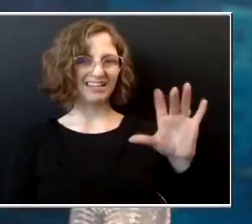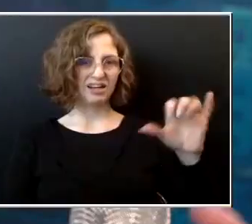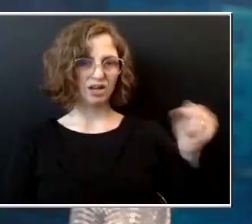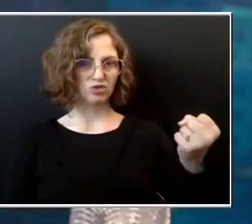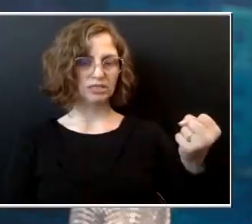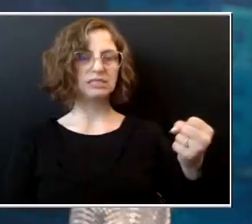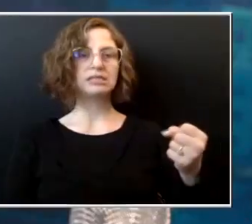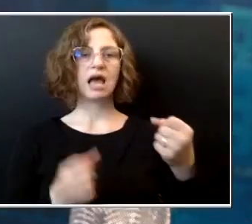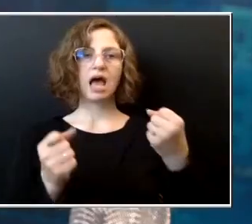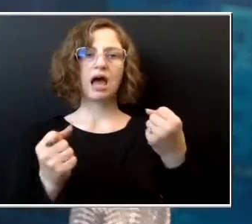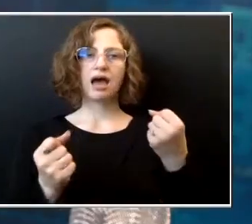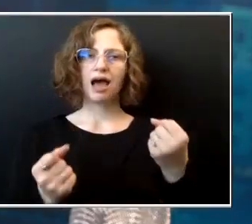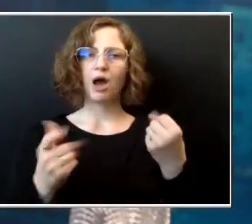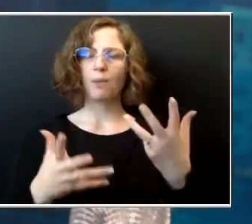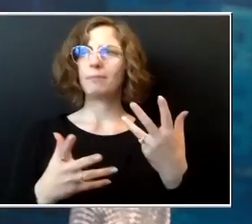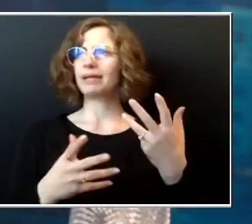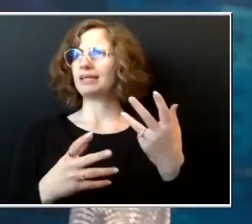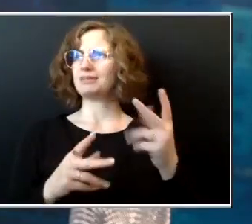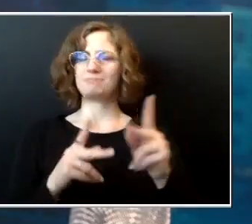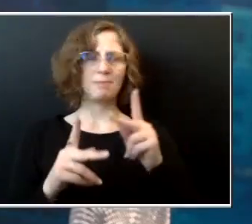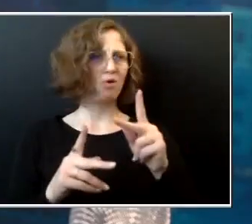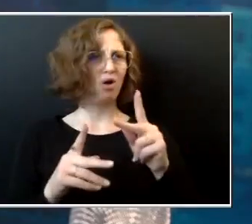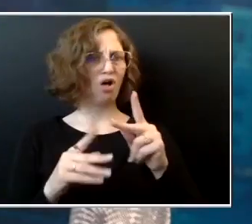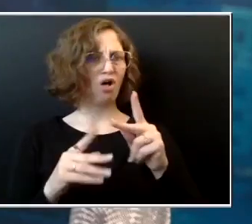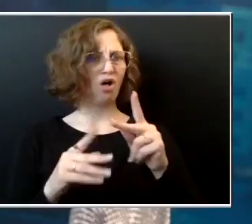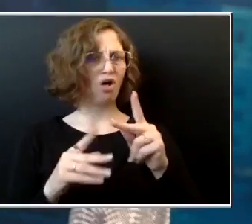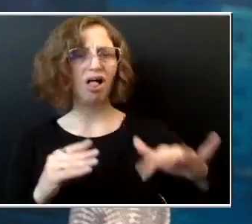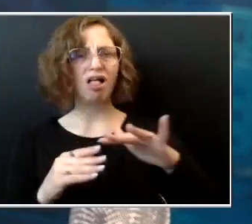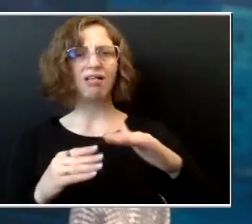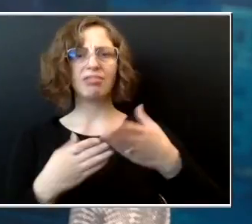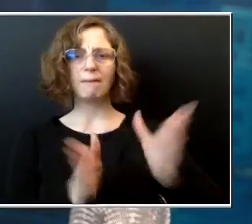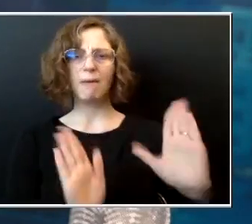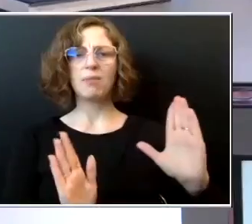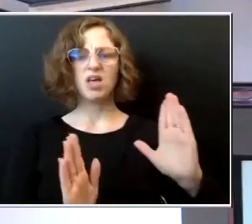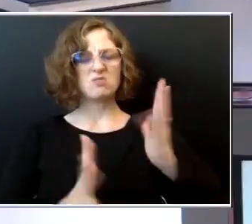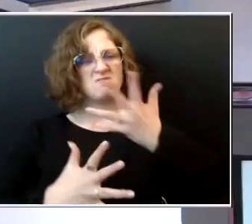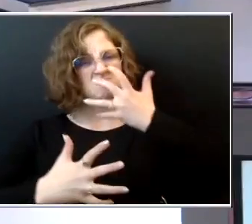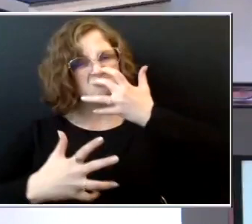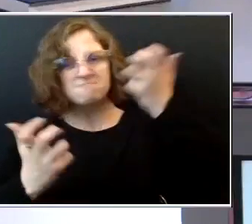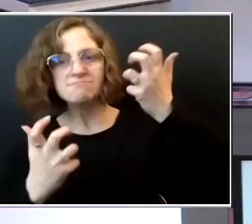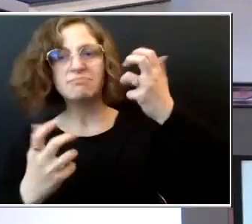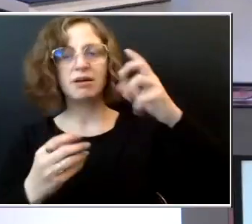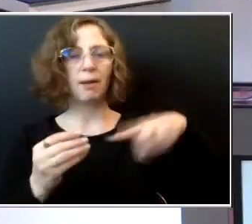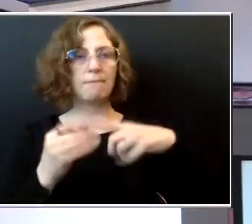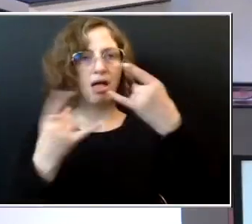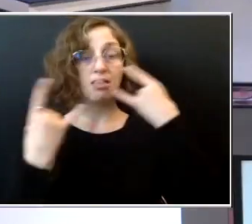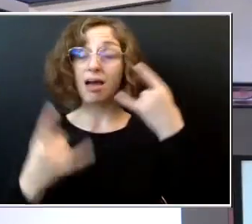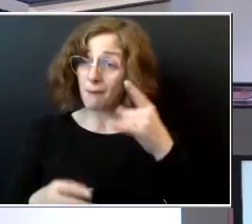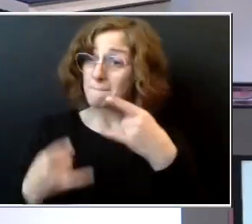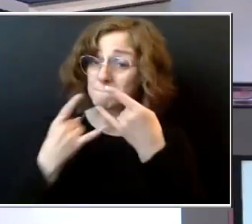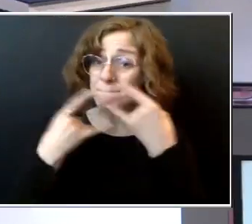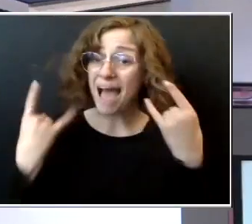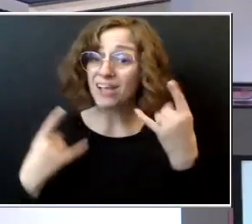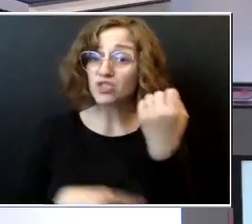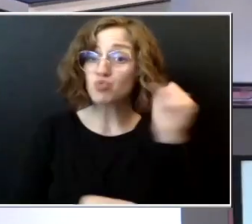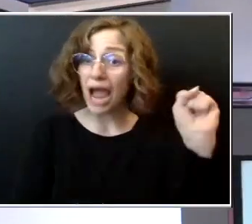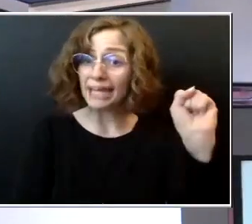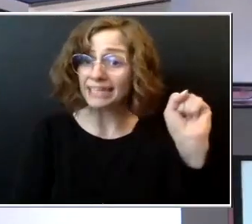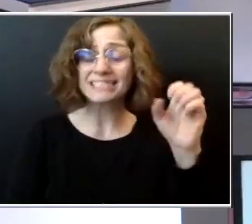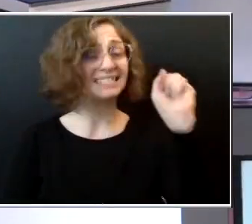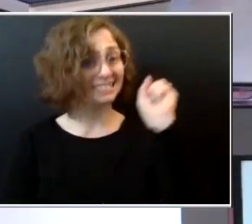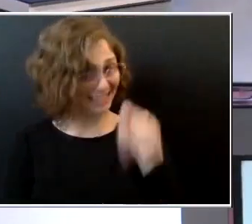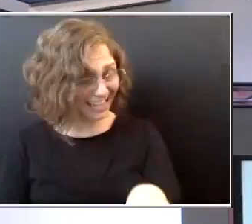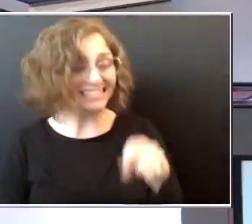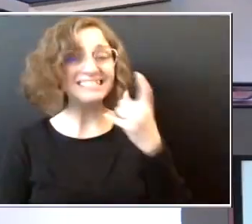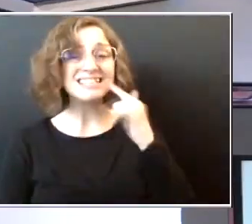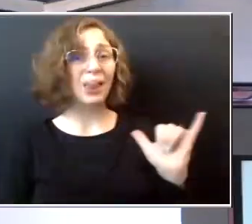discourse and anger and hostility about masking or not. There were mask riots. It sounds like COVID again. What did we learn